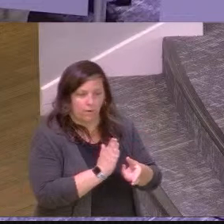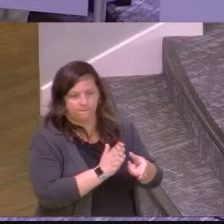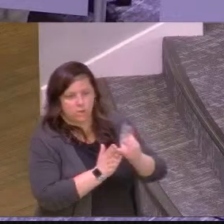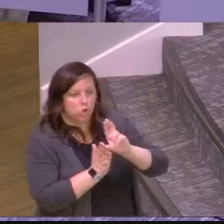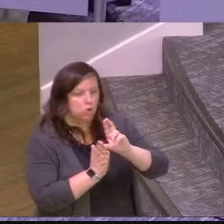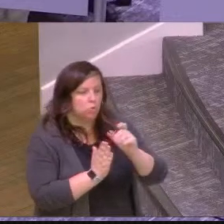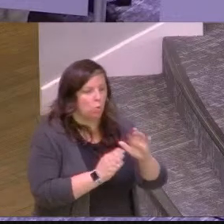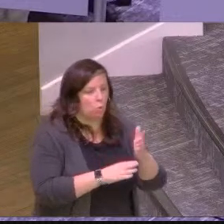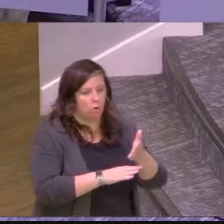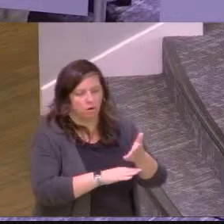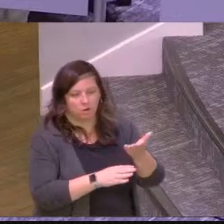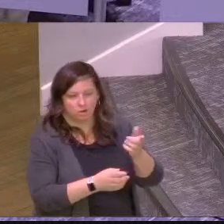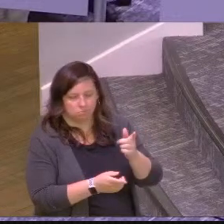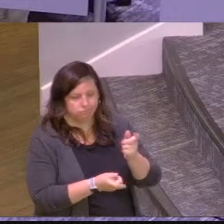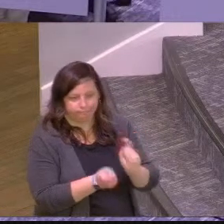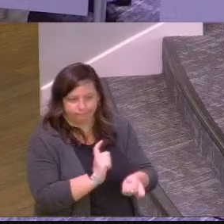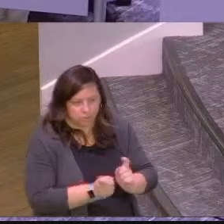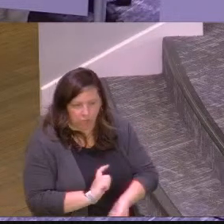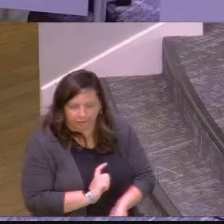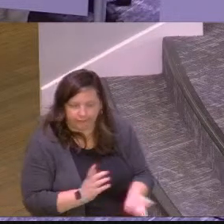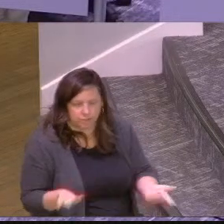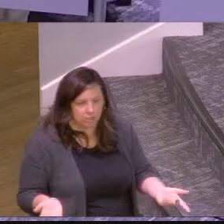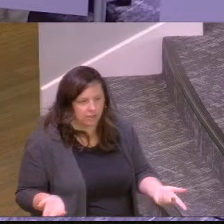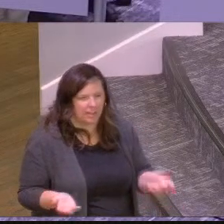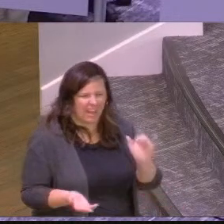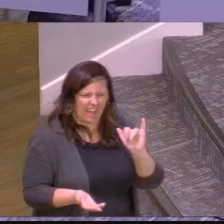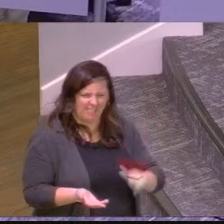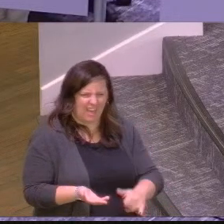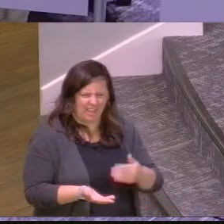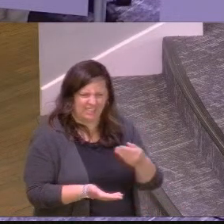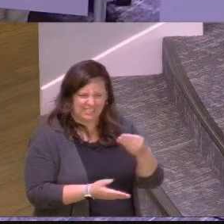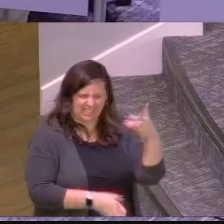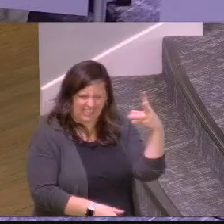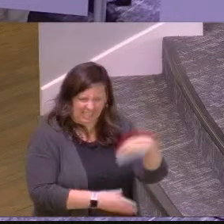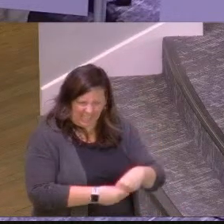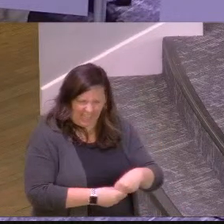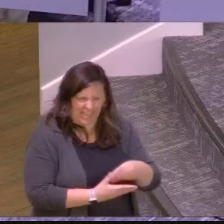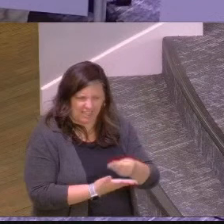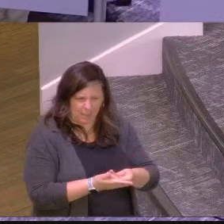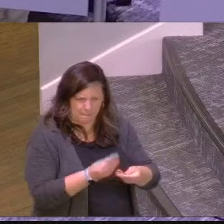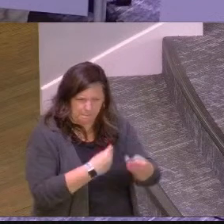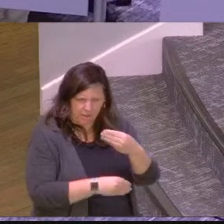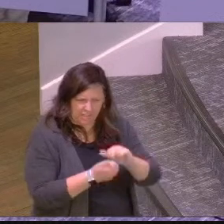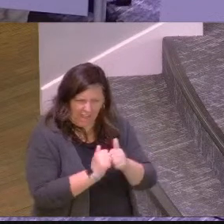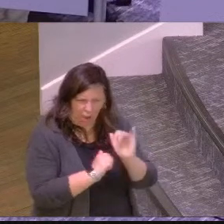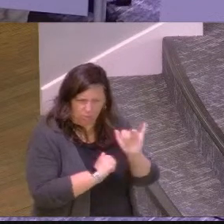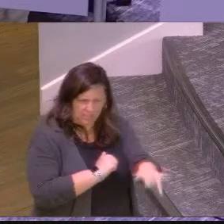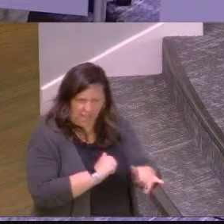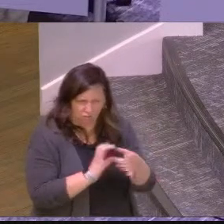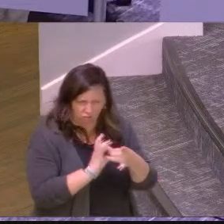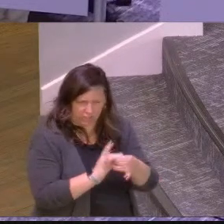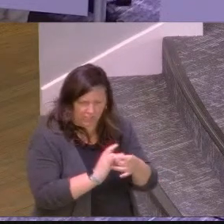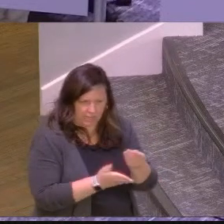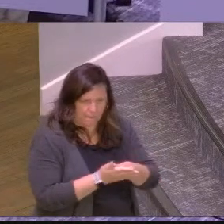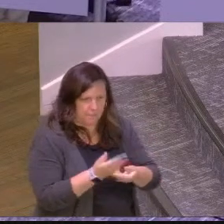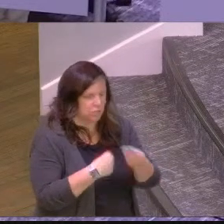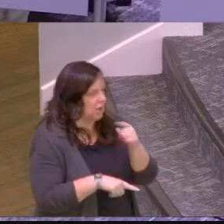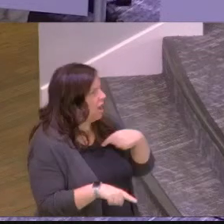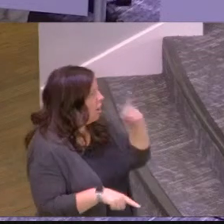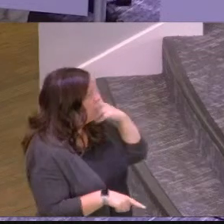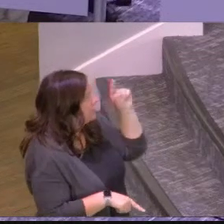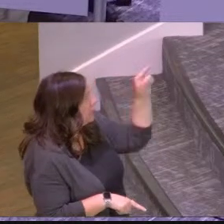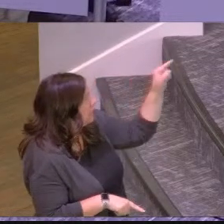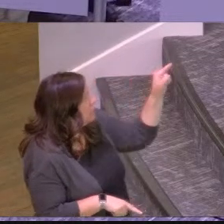budget. What does that, how is that a budget item? So for school social work, I'm looking at right there, Part B,